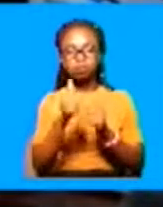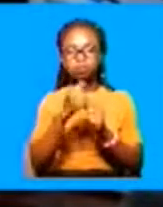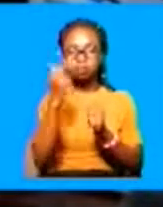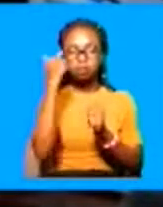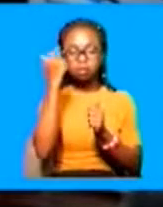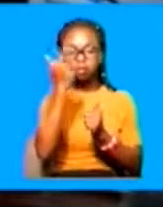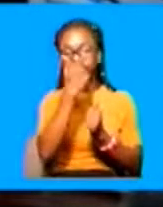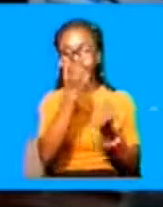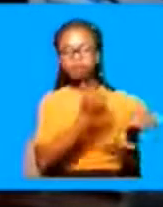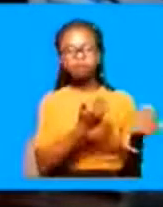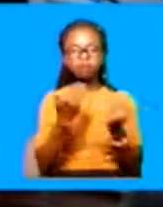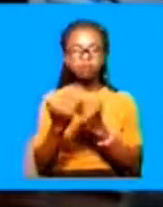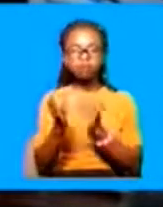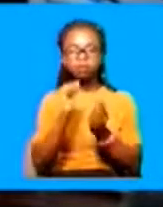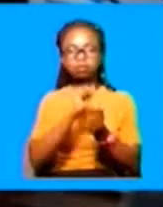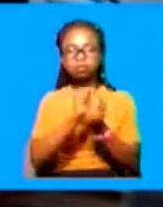ratong'.